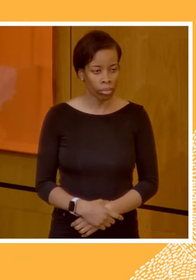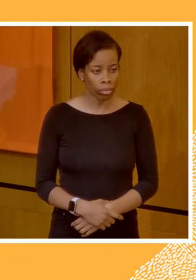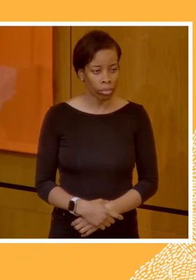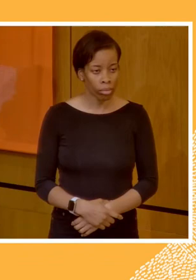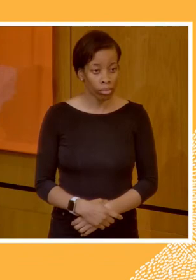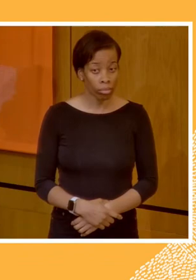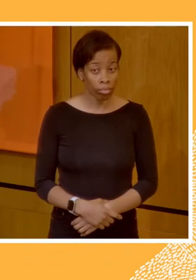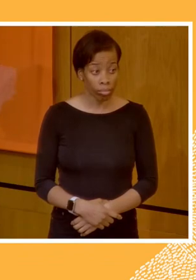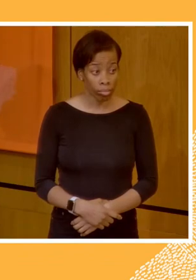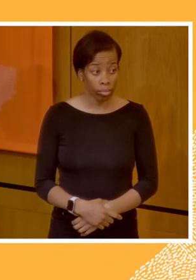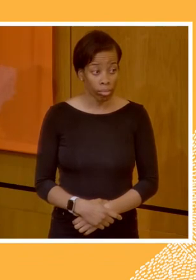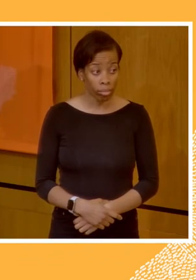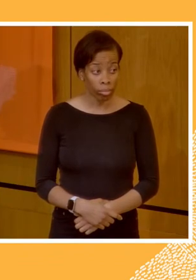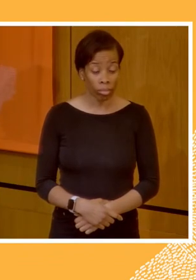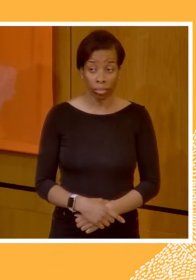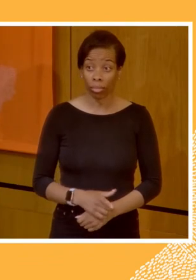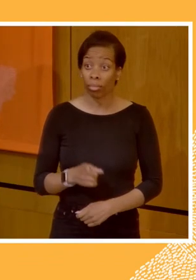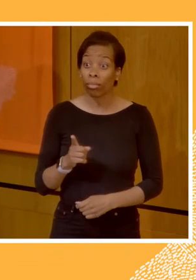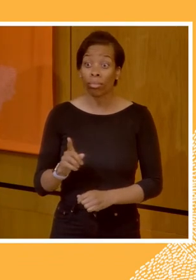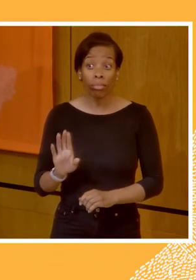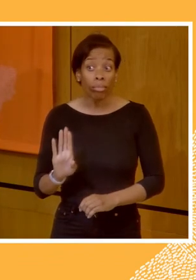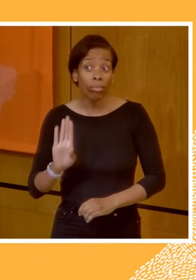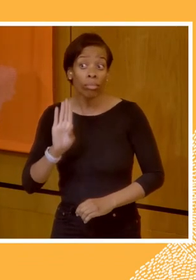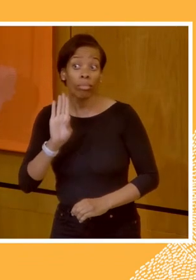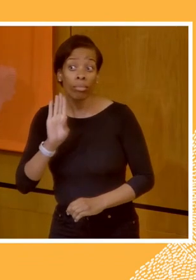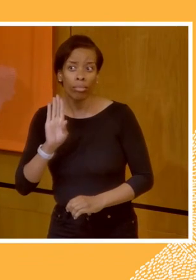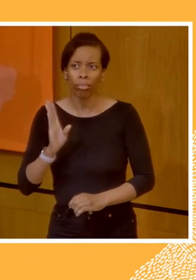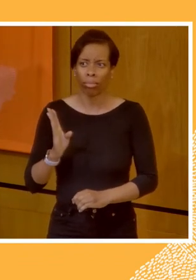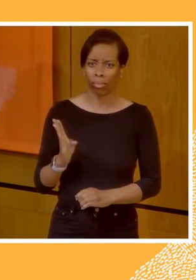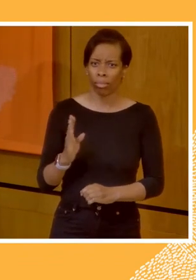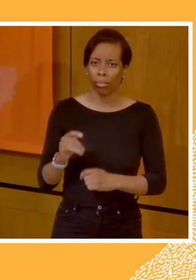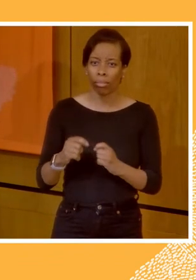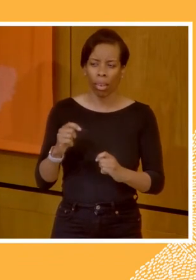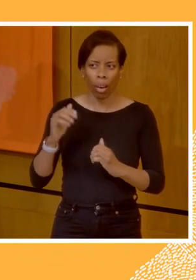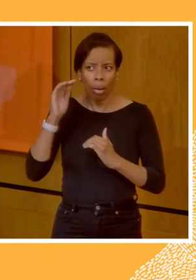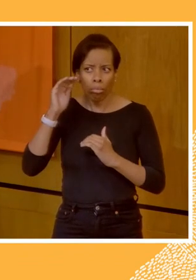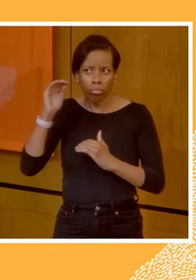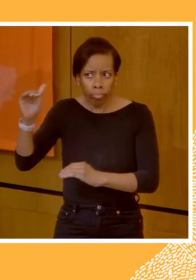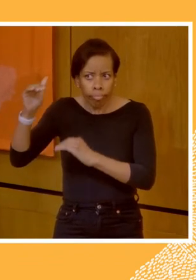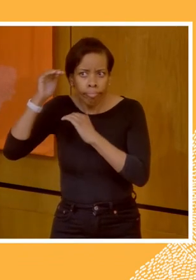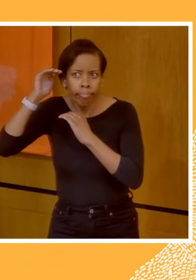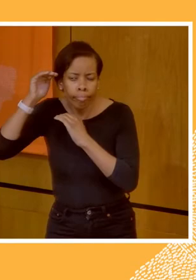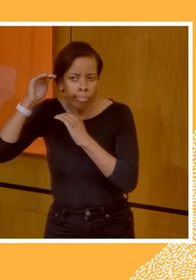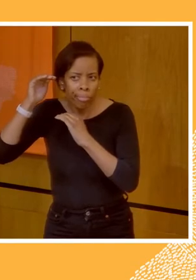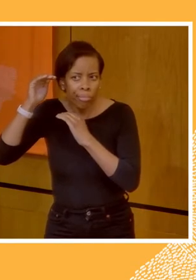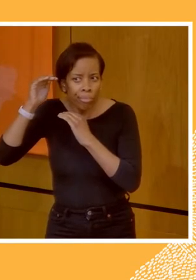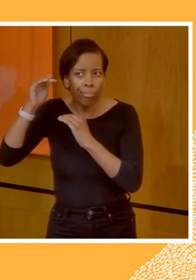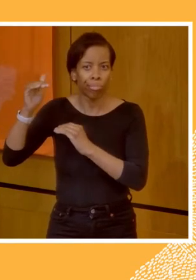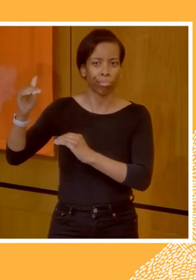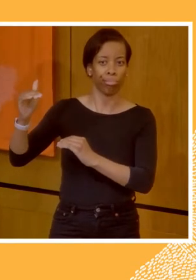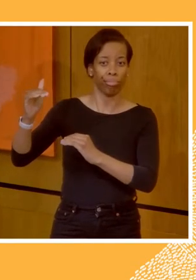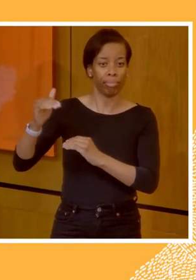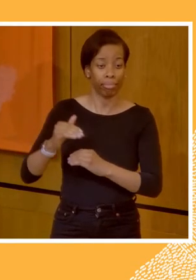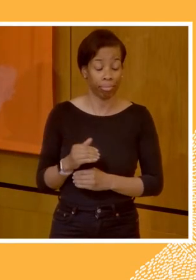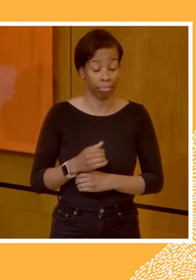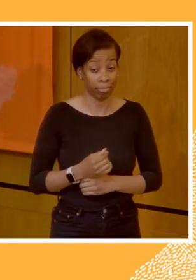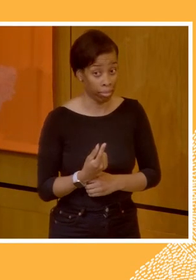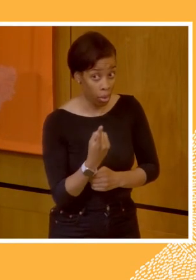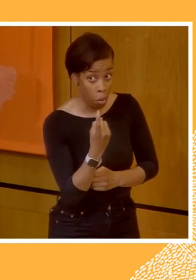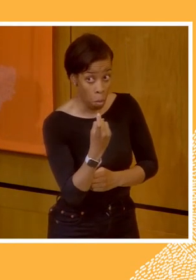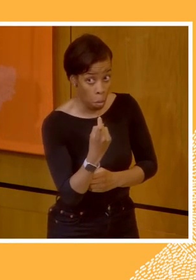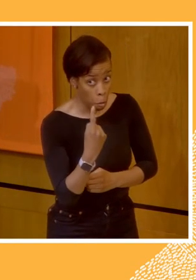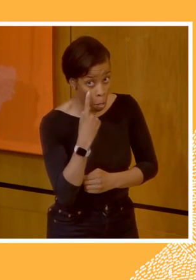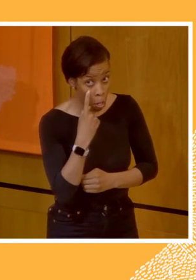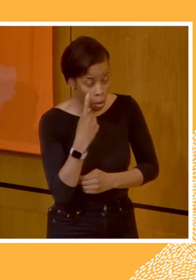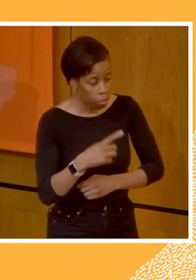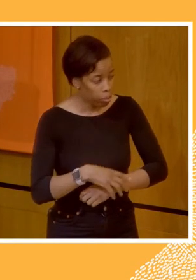And how that act of focusing a sound can suddenly bring it closer to you or spread it and diffuse it around you. And then finally, the last thing we're going to do is I'd